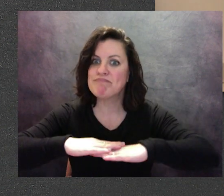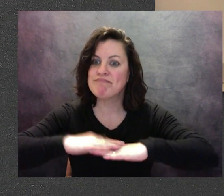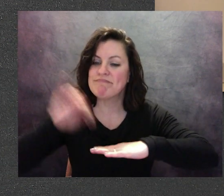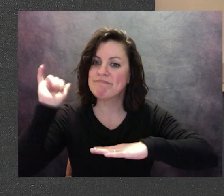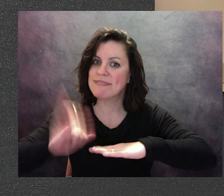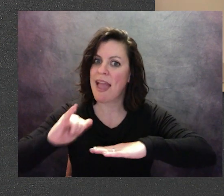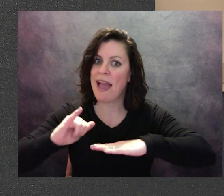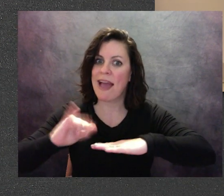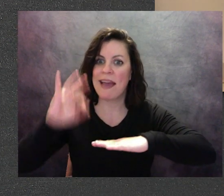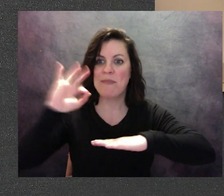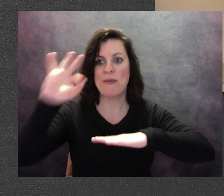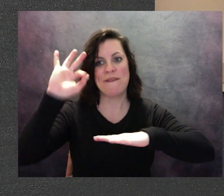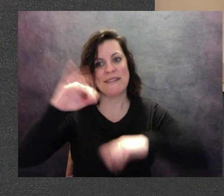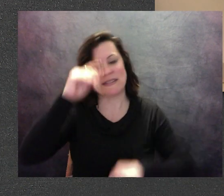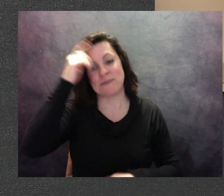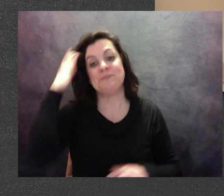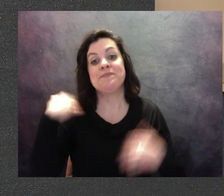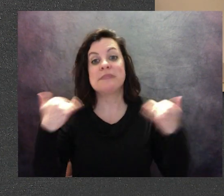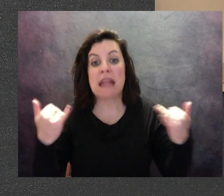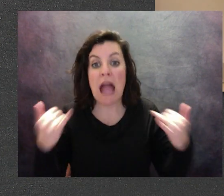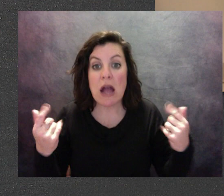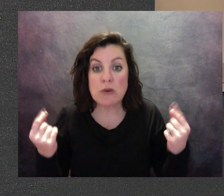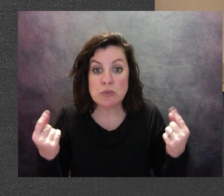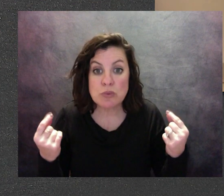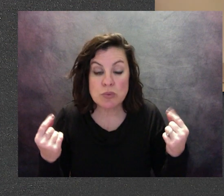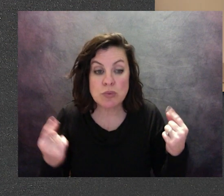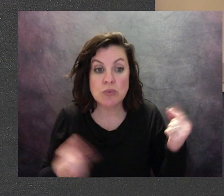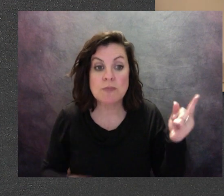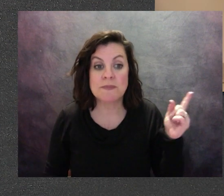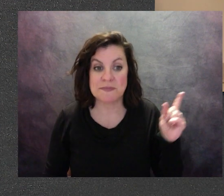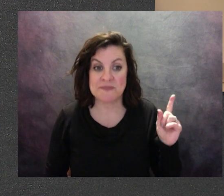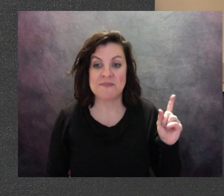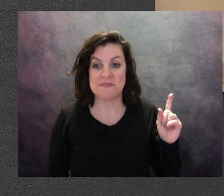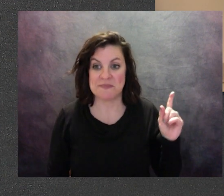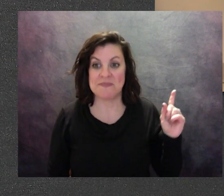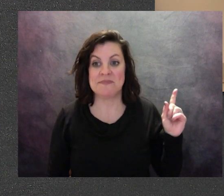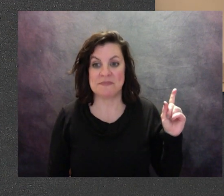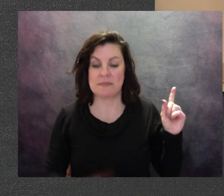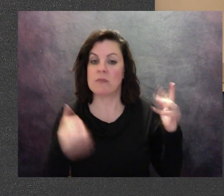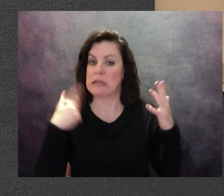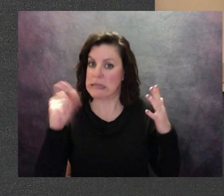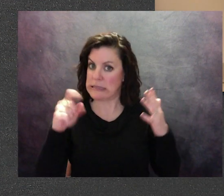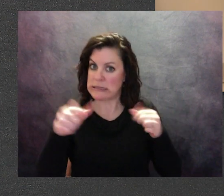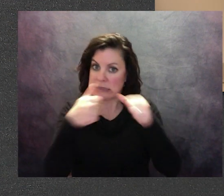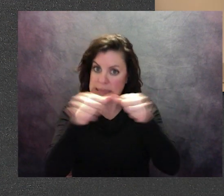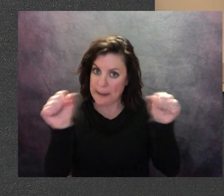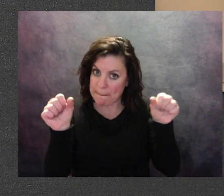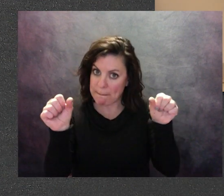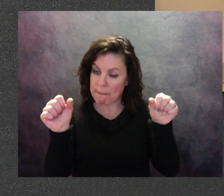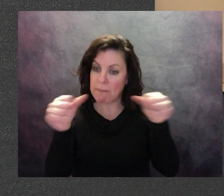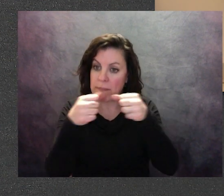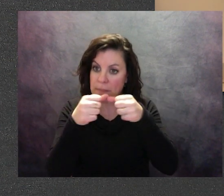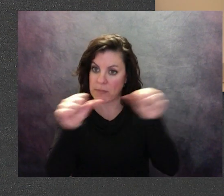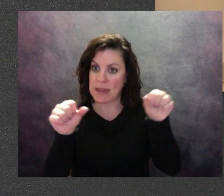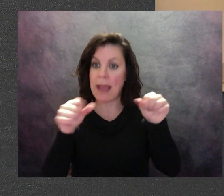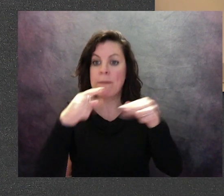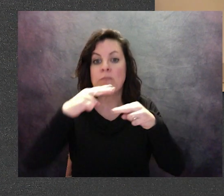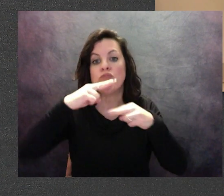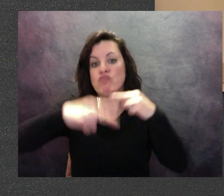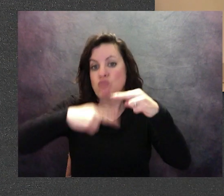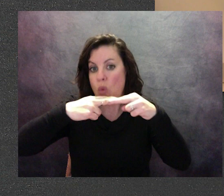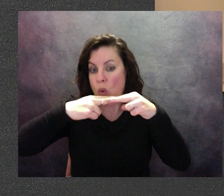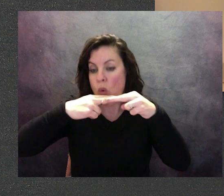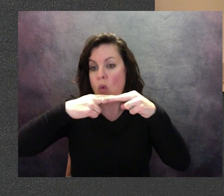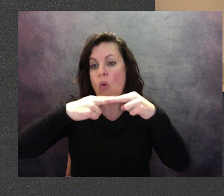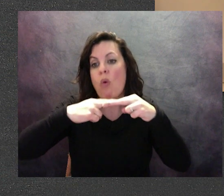it? The next thing I want to do is I want to use some tape, and